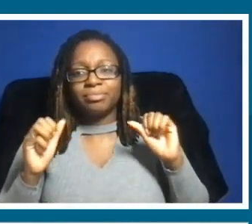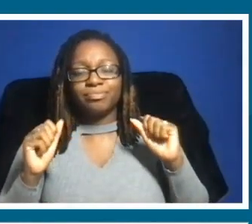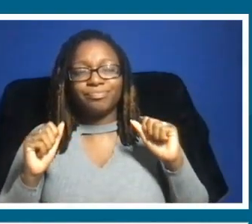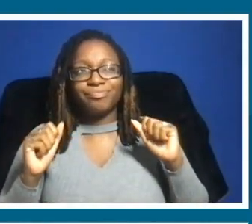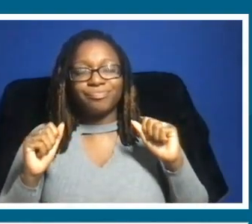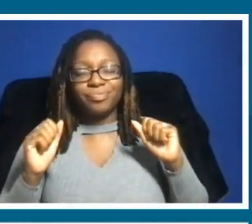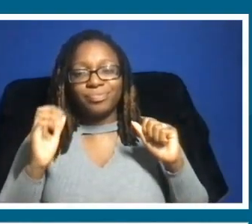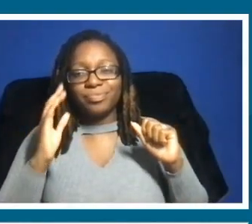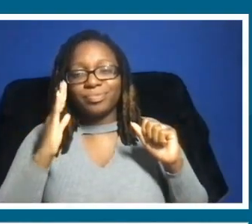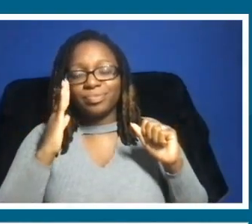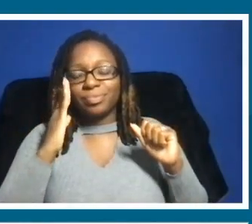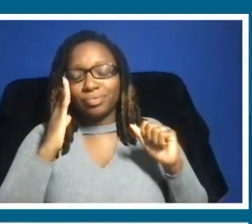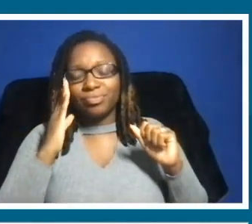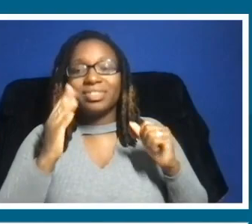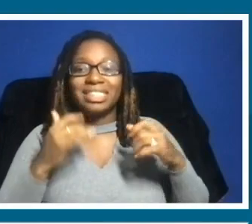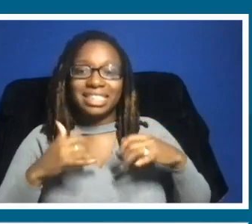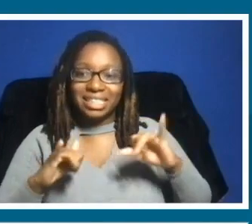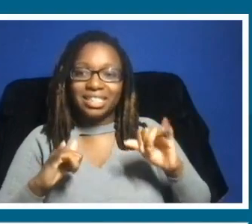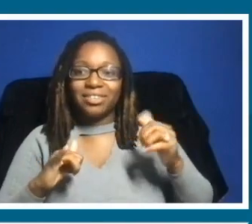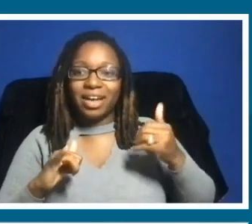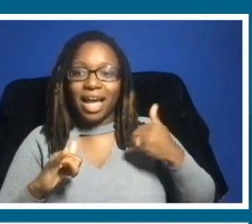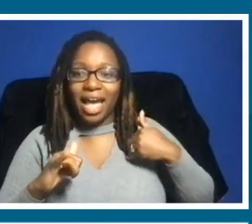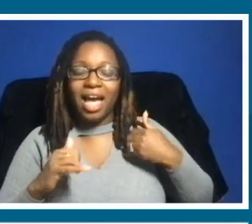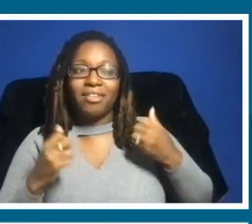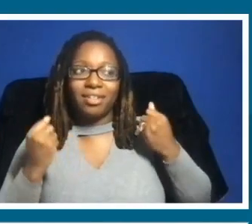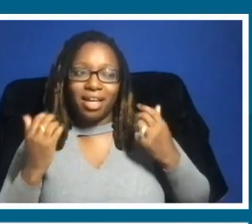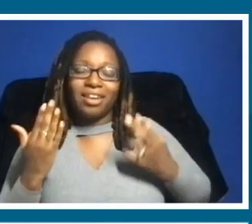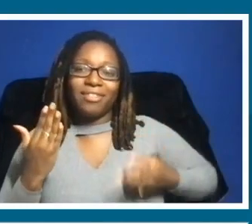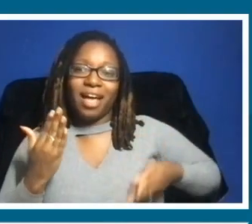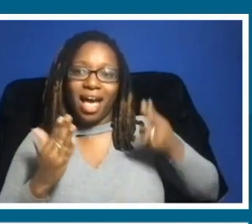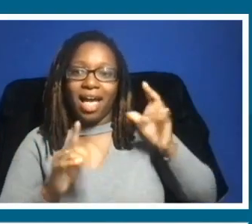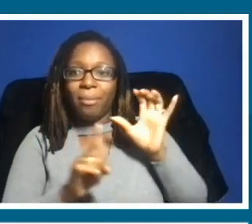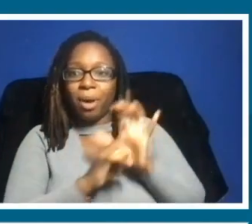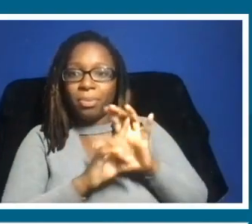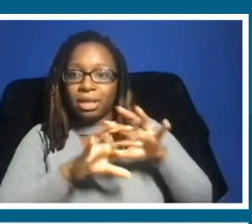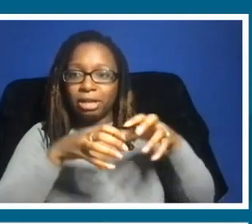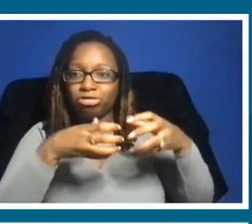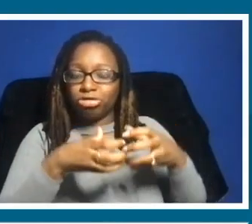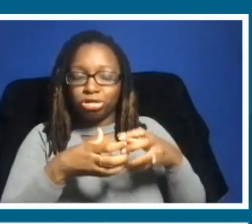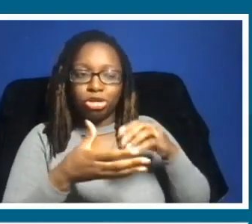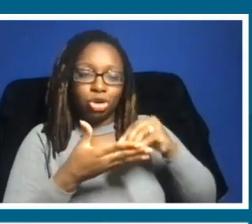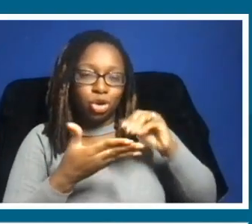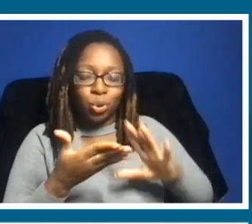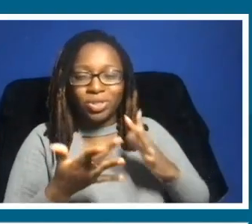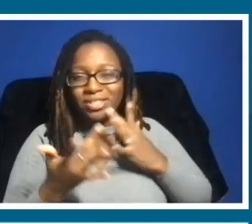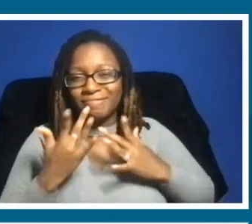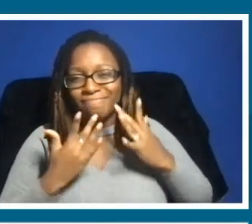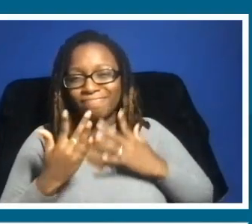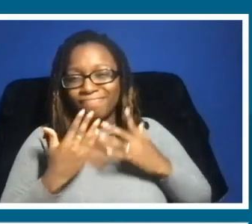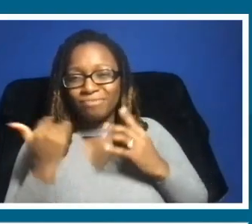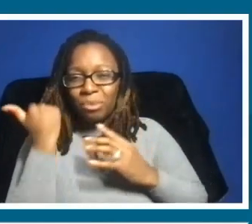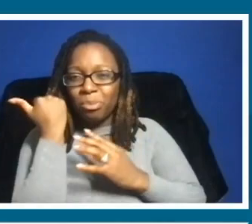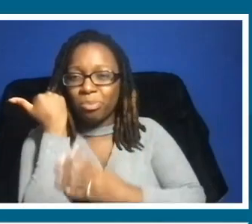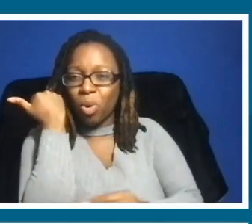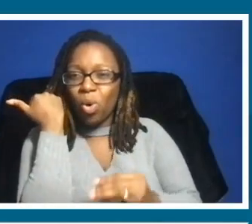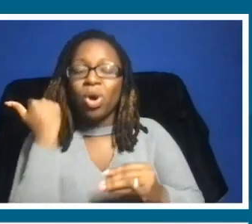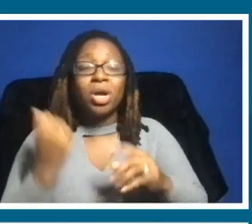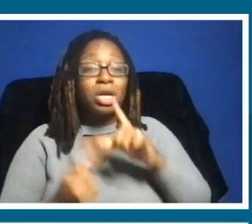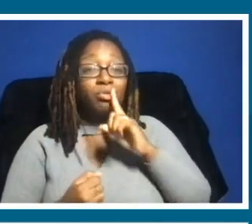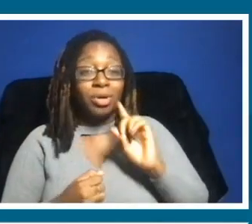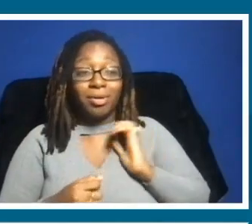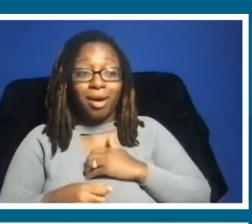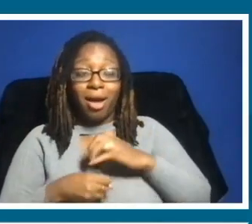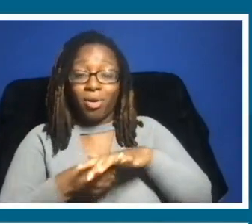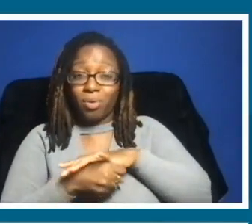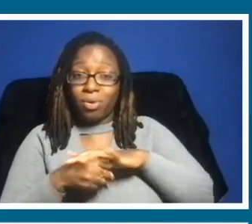serve a high population of impoverished students. And so the experiences that our local students have to